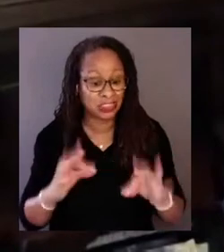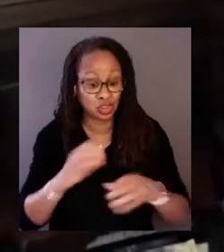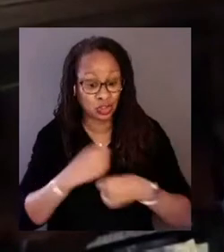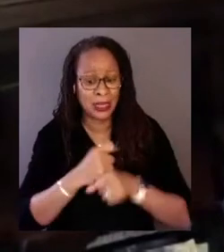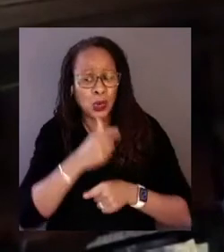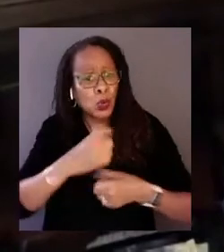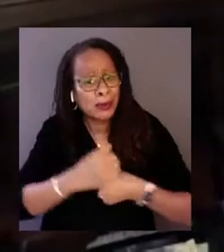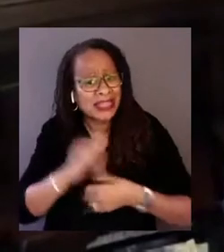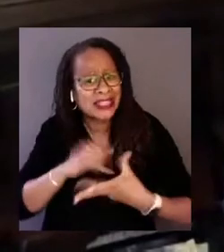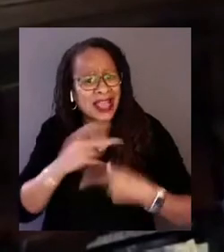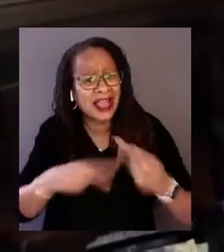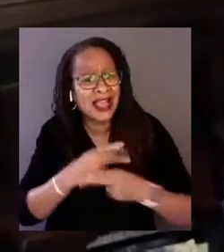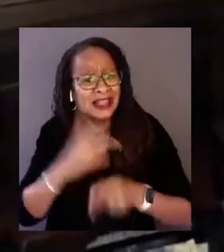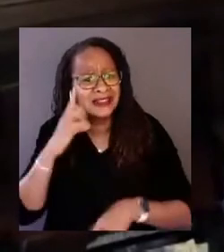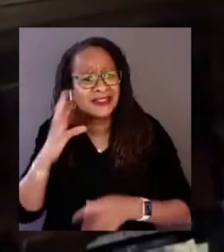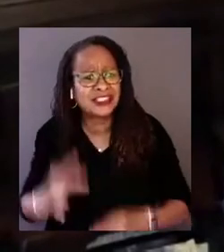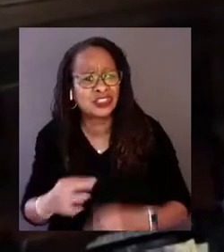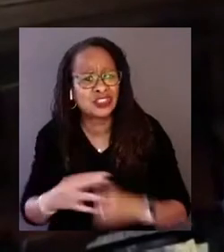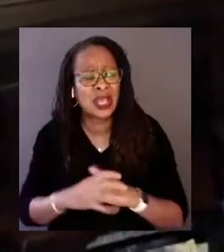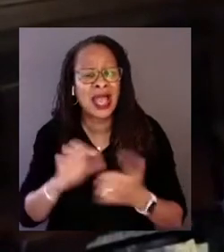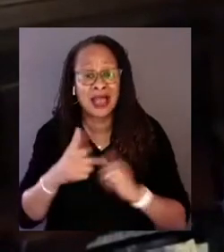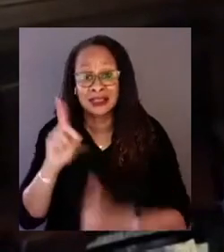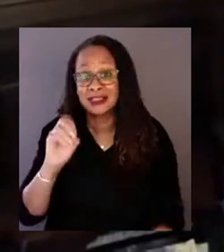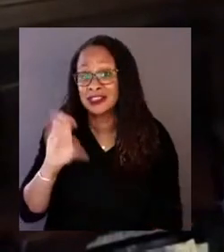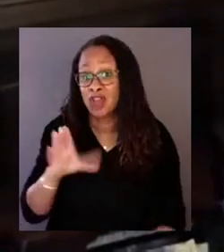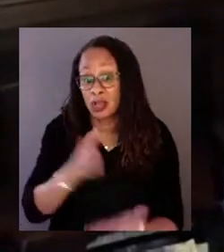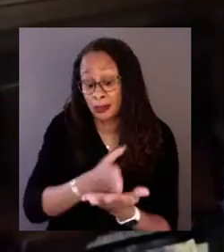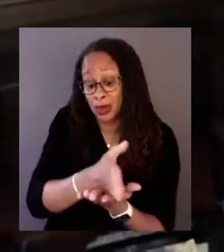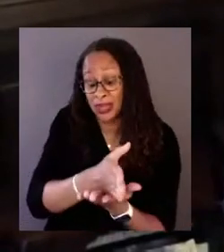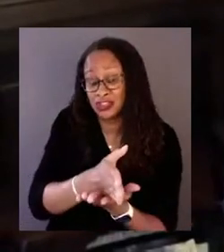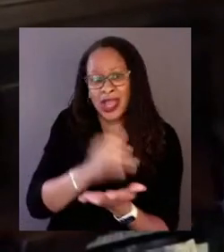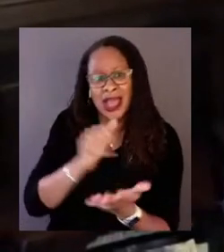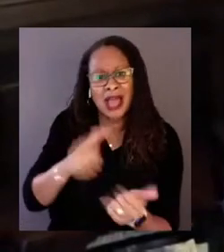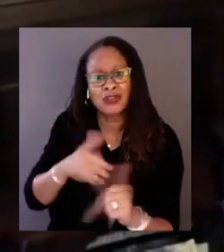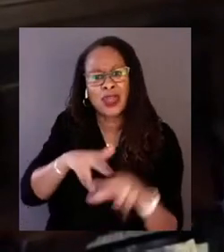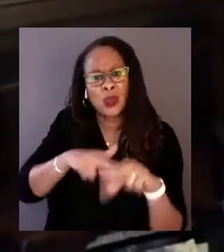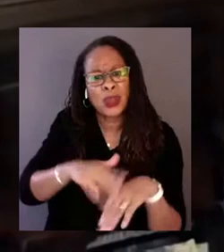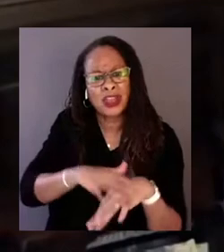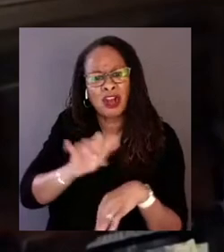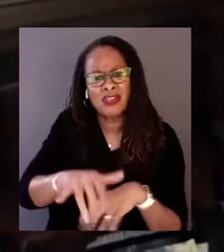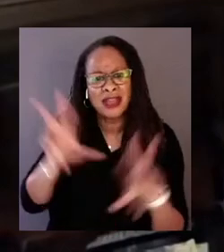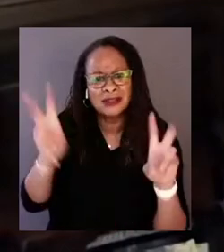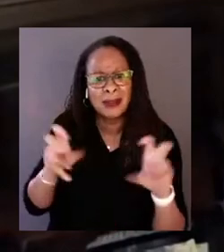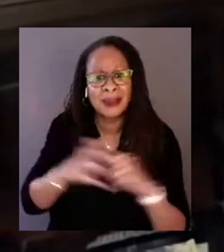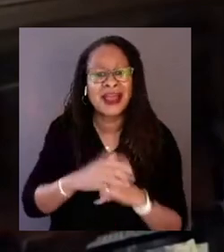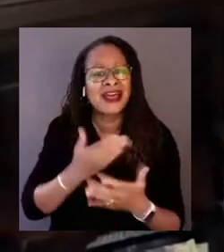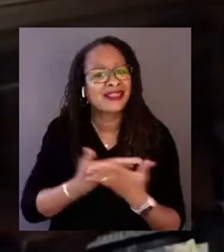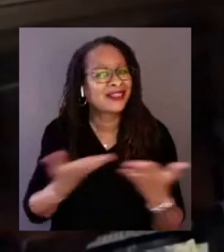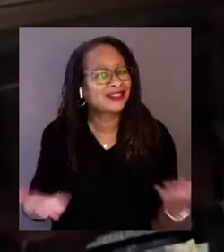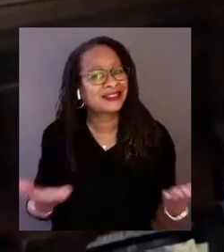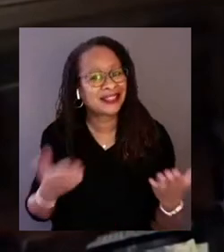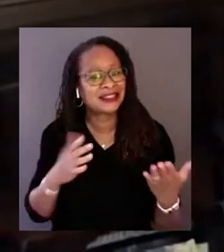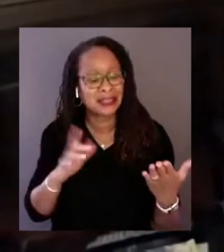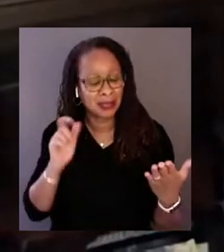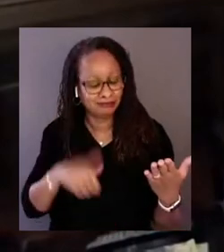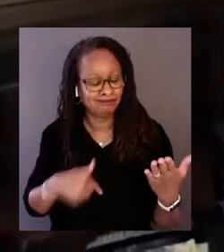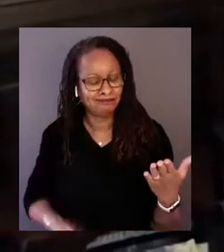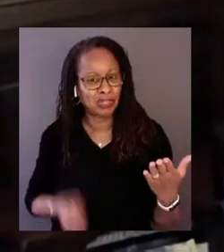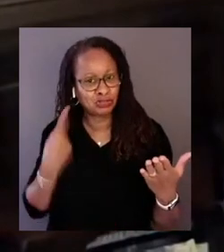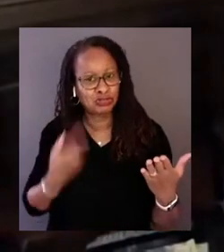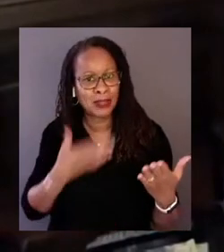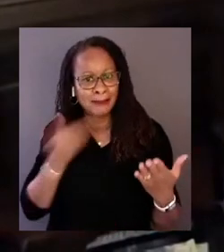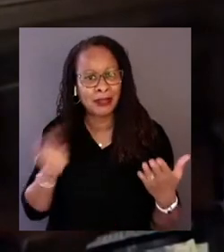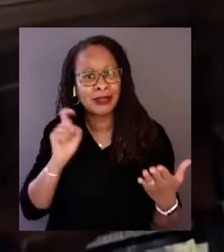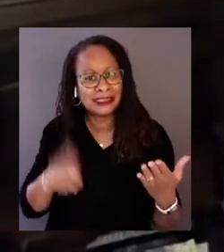you know, how does the documentary branch weigh in on that? It's like, to me, those are things that I need to understand better and uncover.